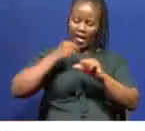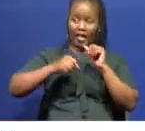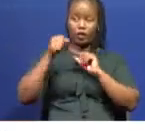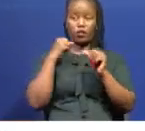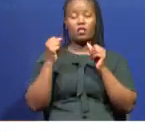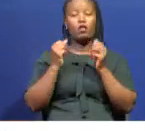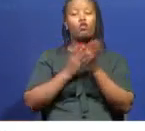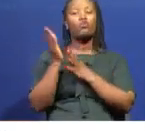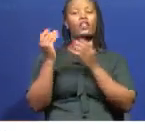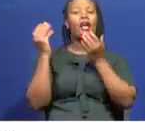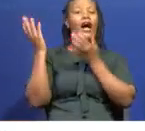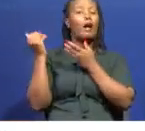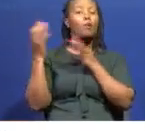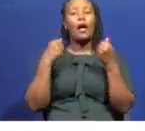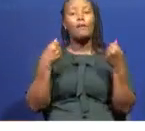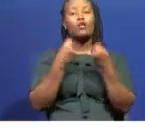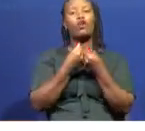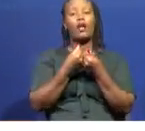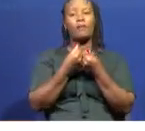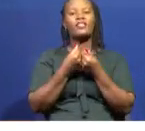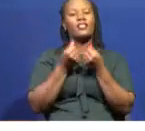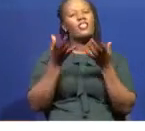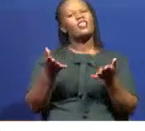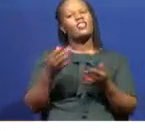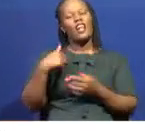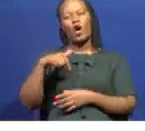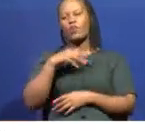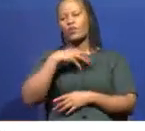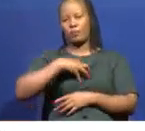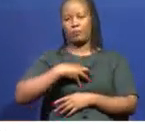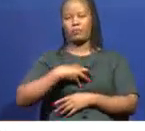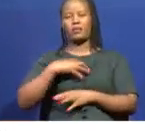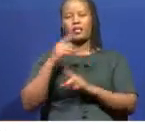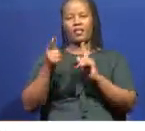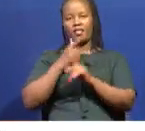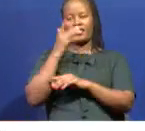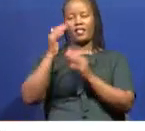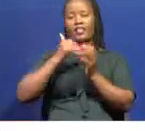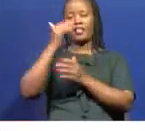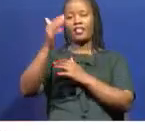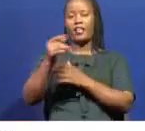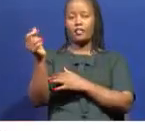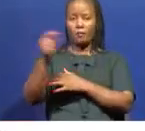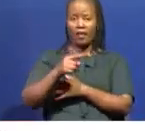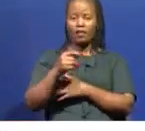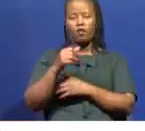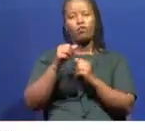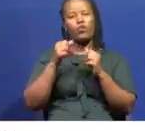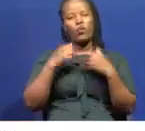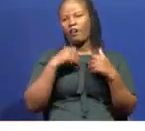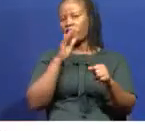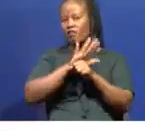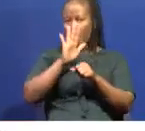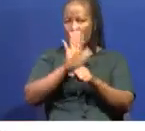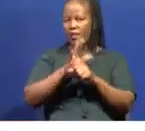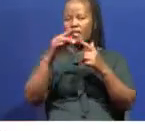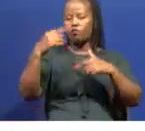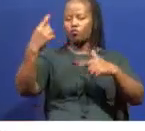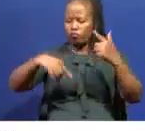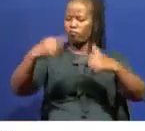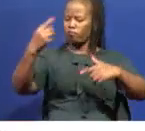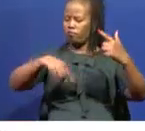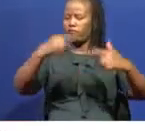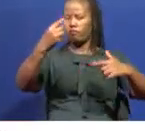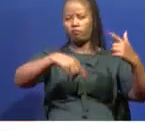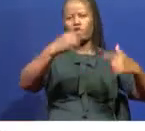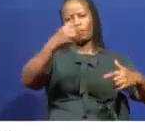upcoming tournaments. Right now we are on a break, and from next month we'll be back-to-back competing almost every week.